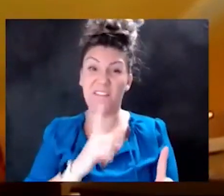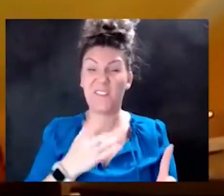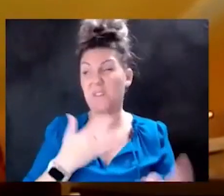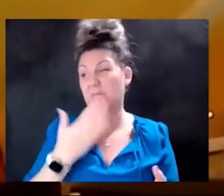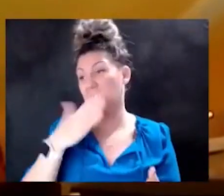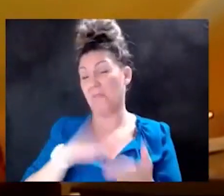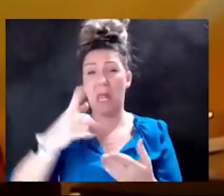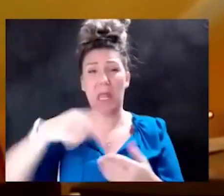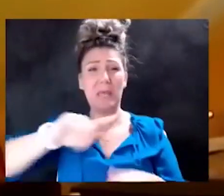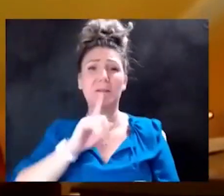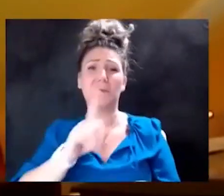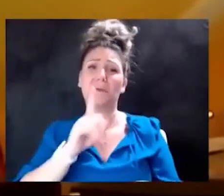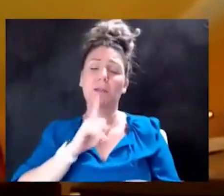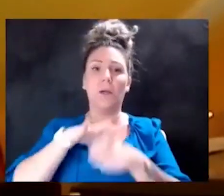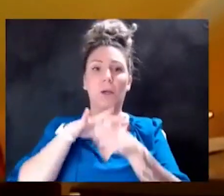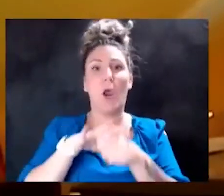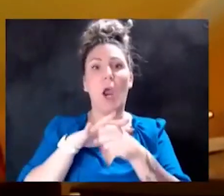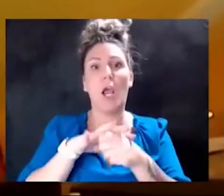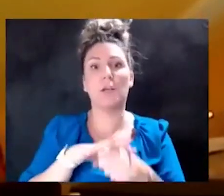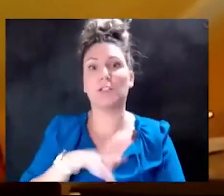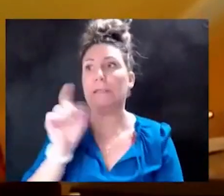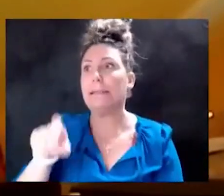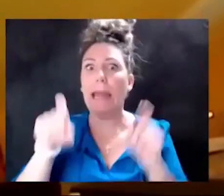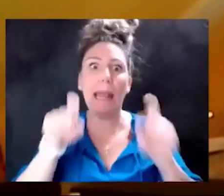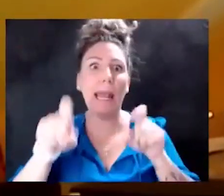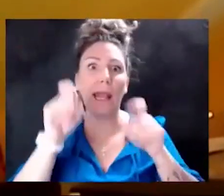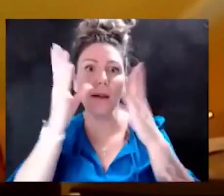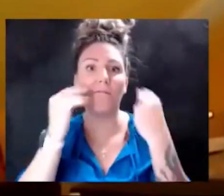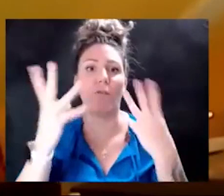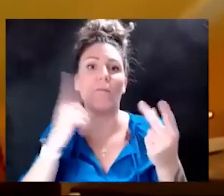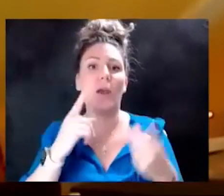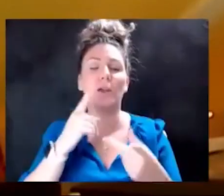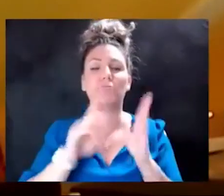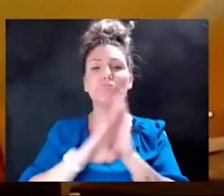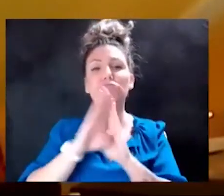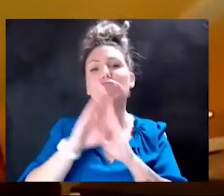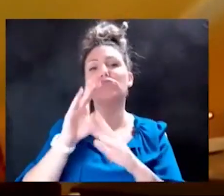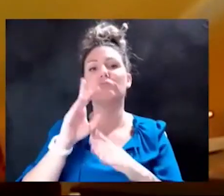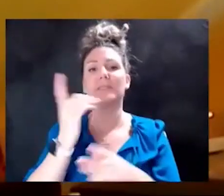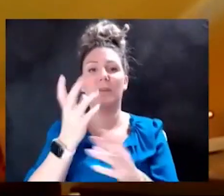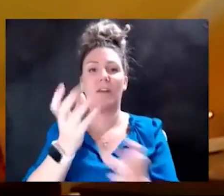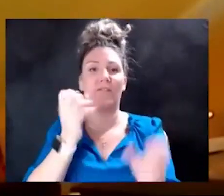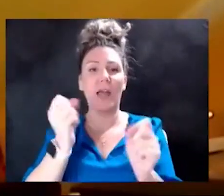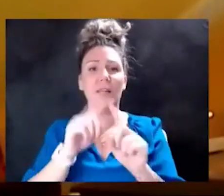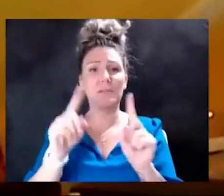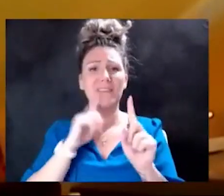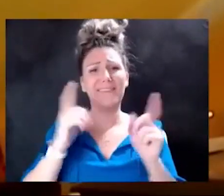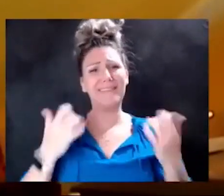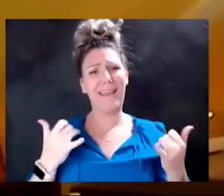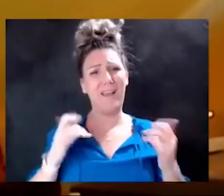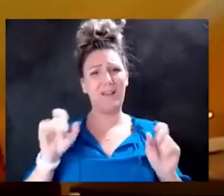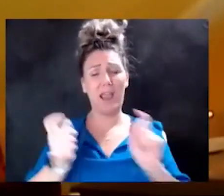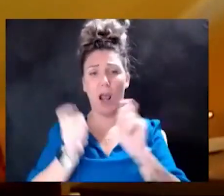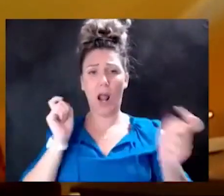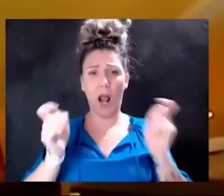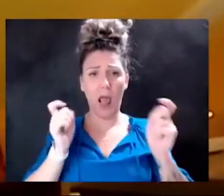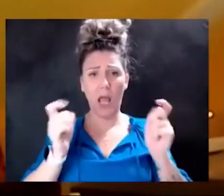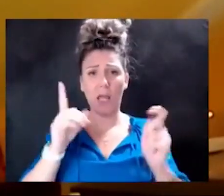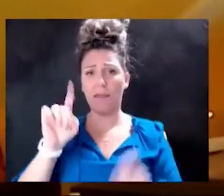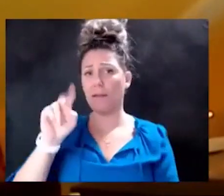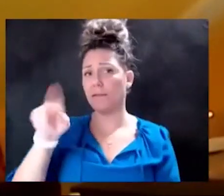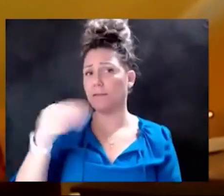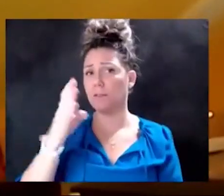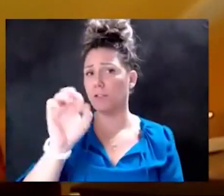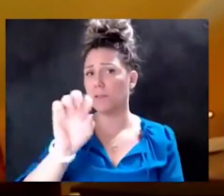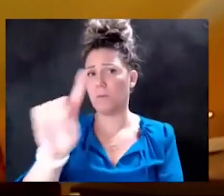I know they were really put under pressure to make something happen fast. But now is a really good time to refine those dashboards and make sure that they're communicating